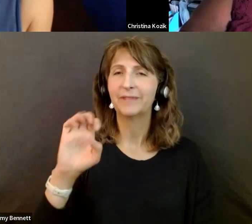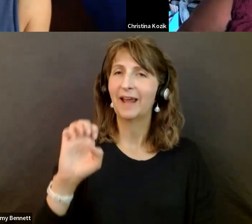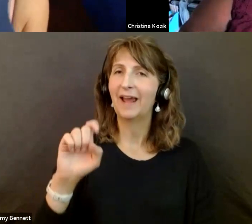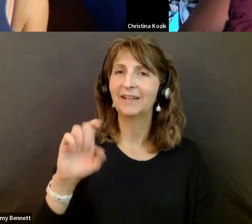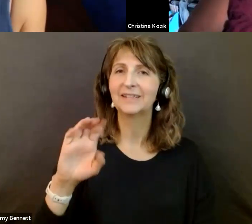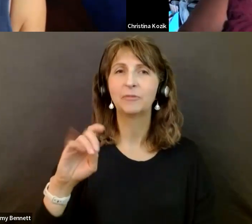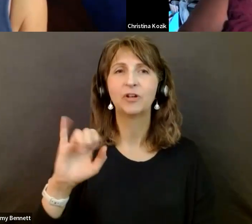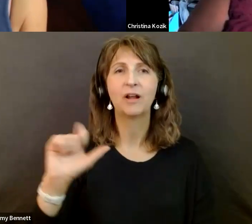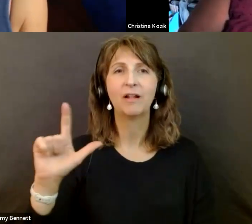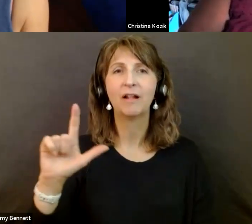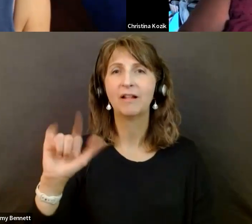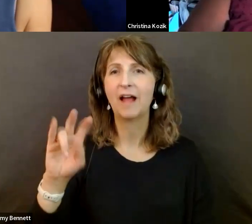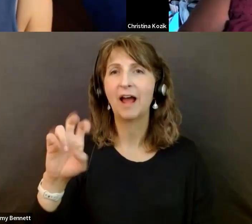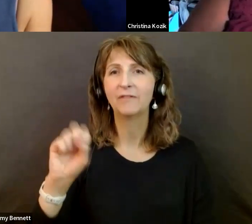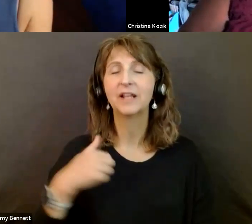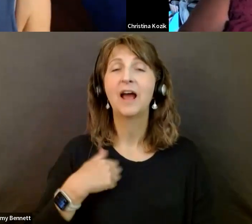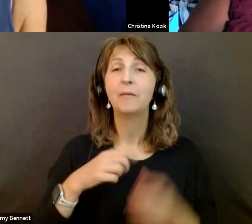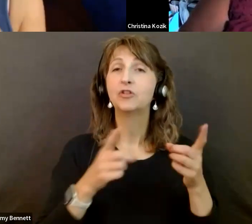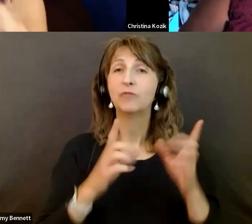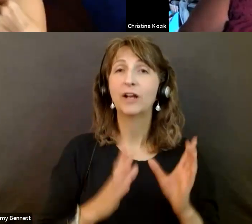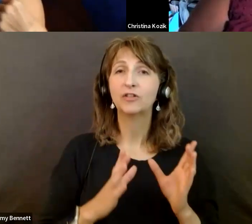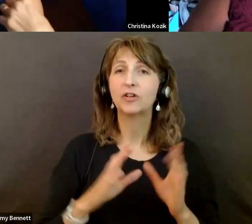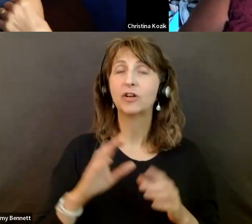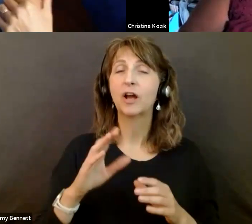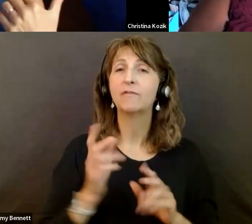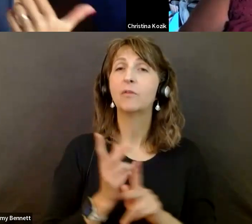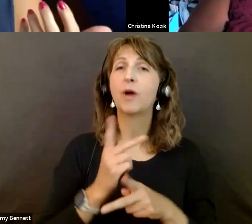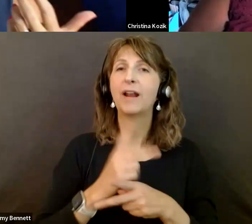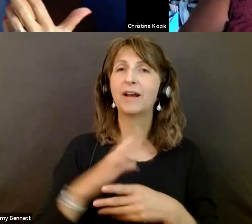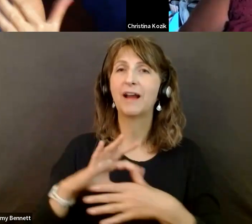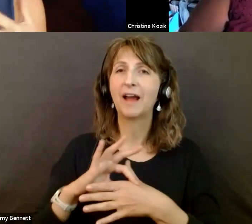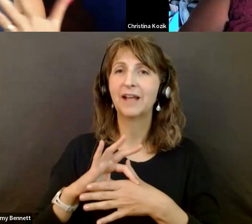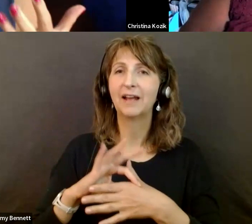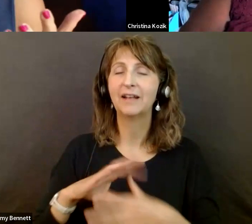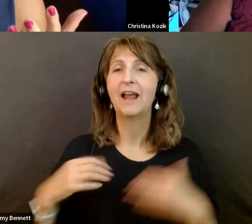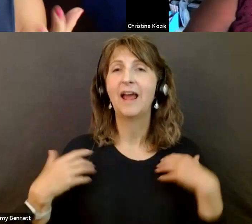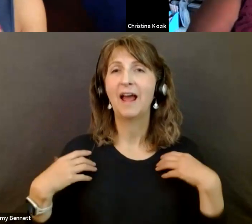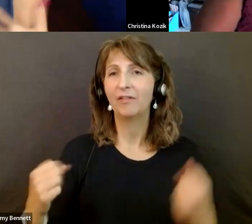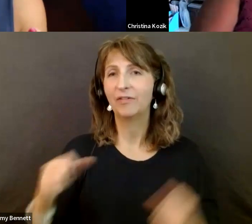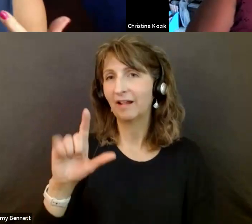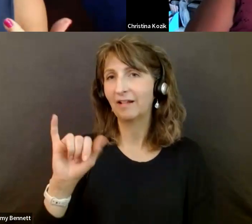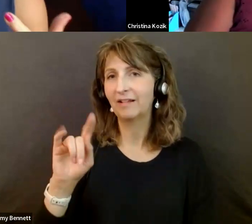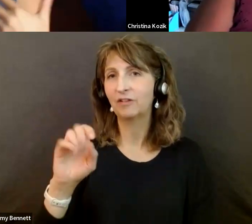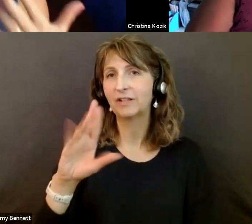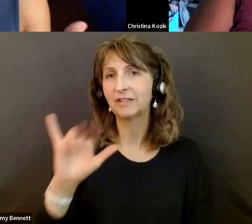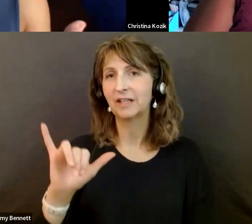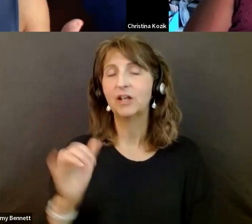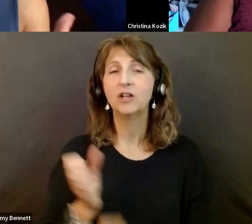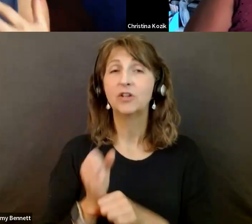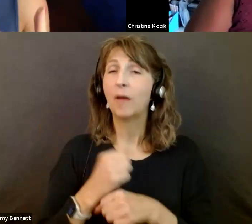Director of Product Content and Health Literacy. So part of what I do is to make sure the information on our